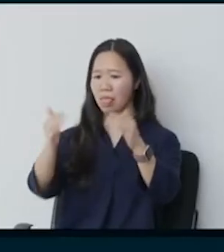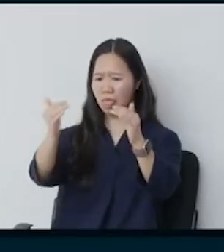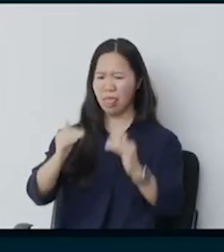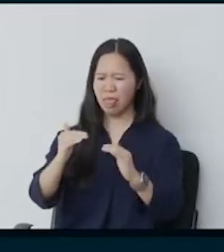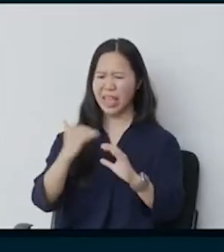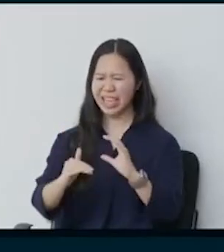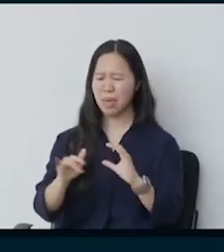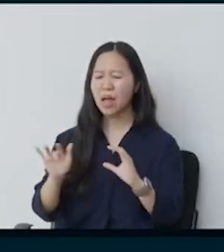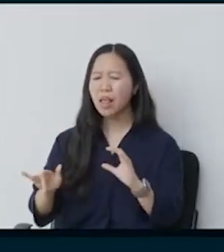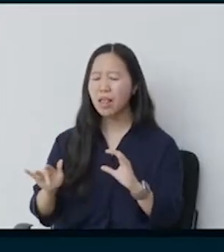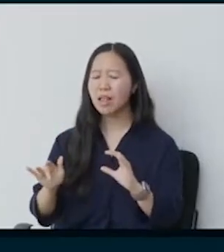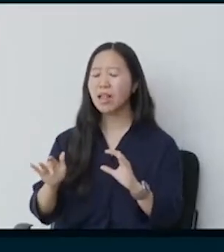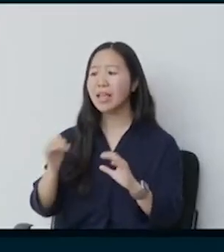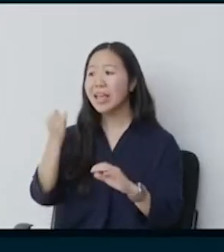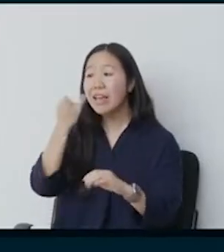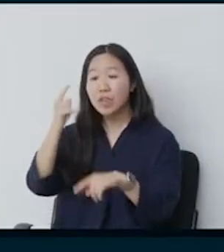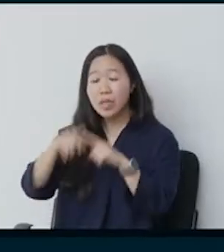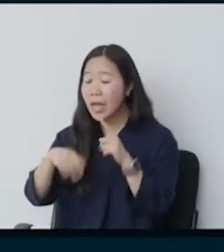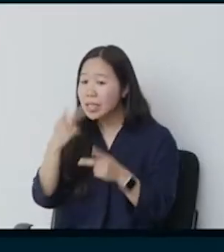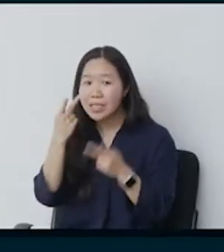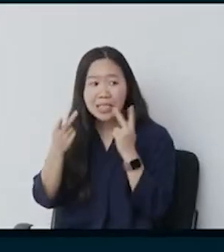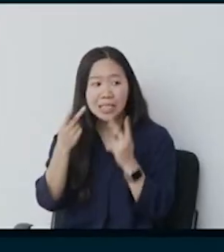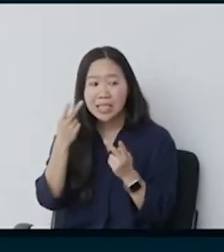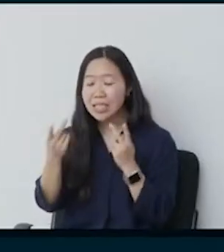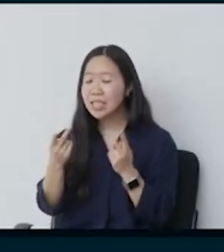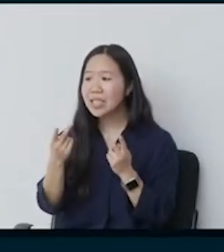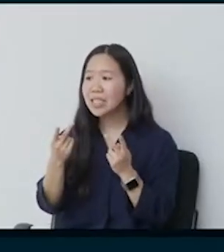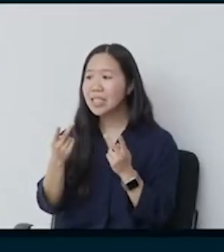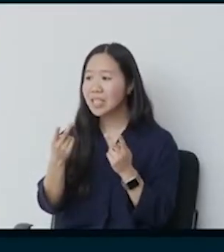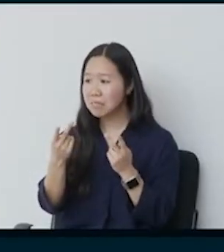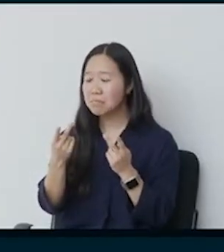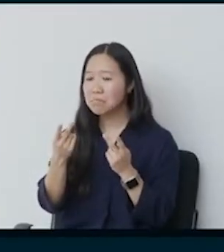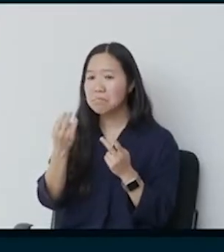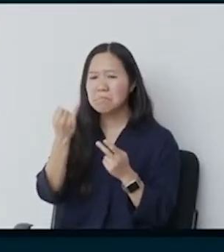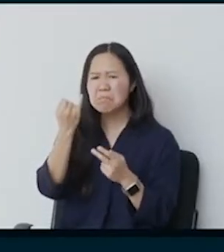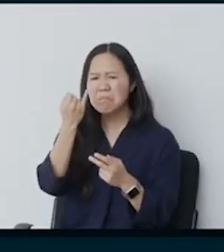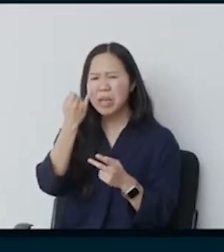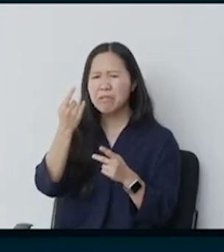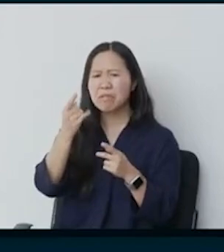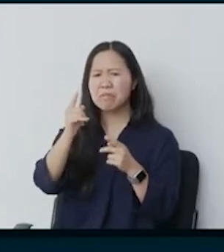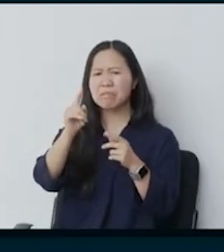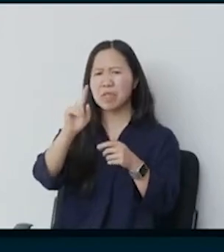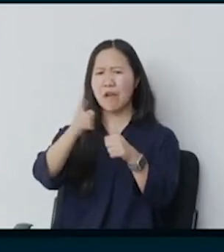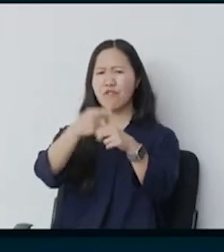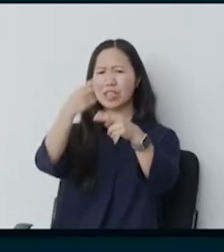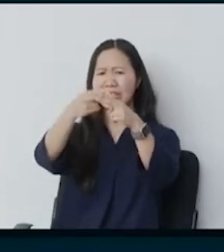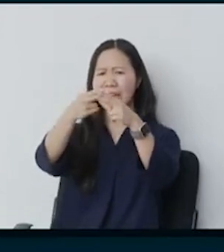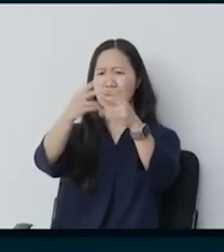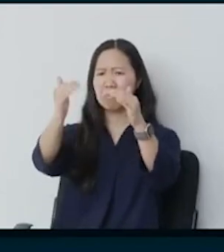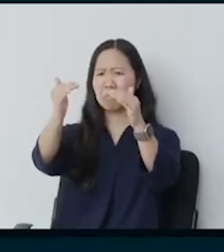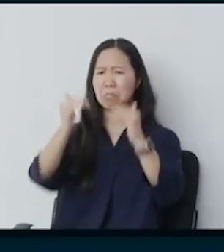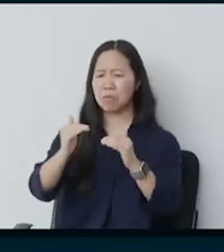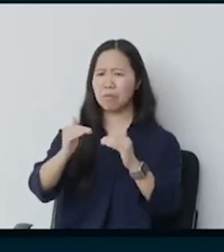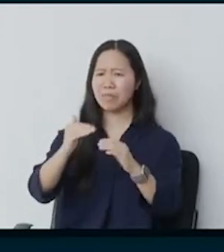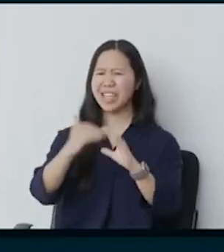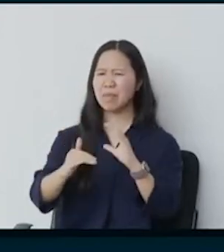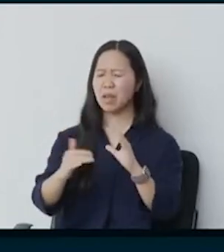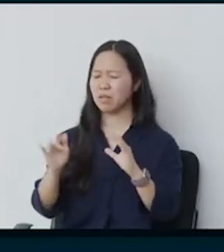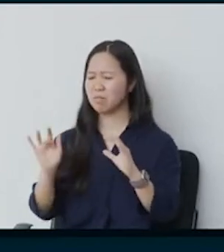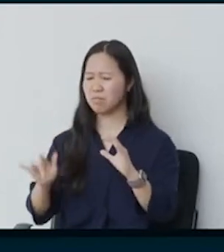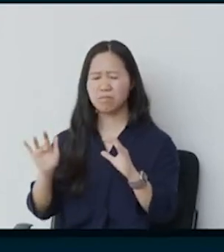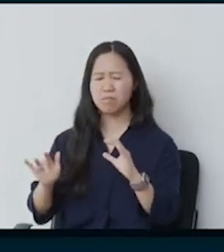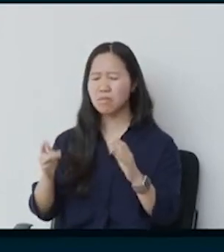see and your screen reader says first name, email, your first thought is, what happened to last